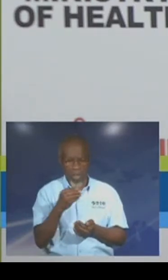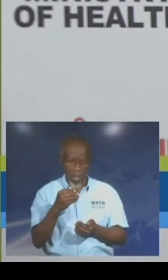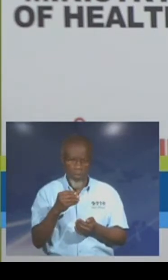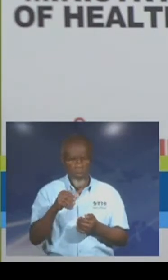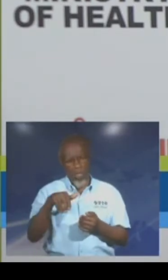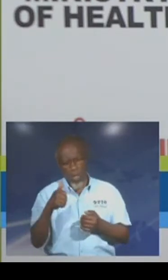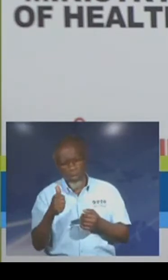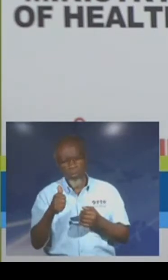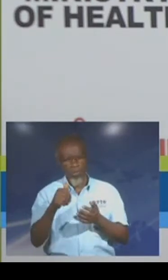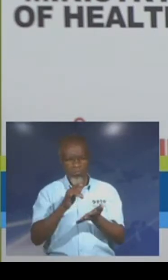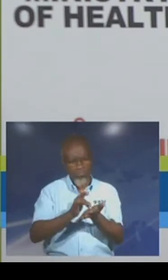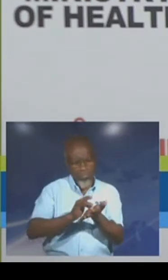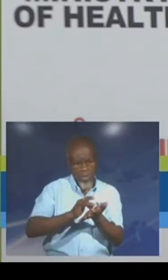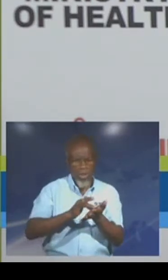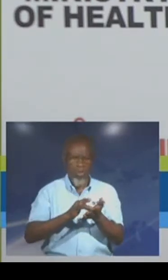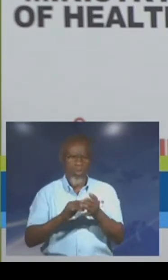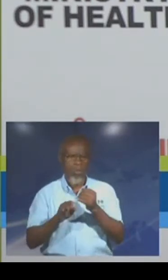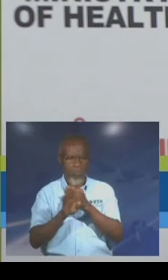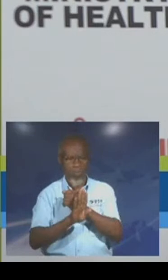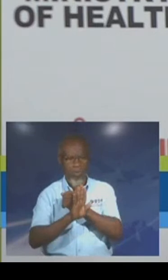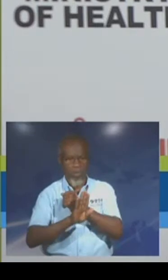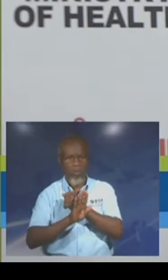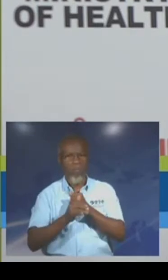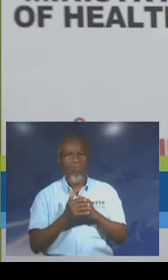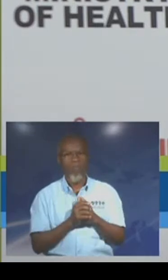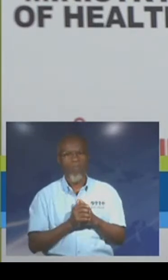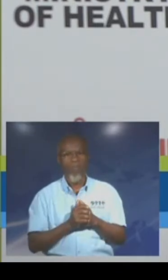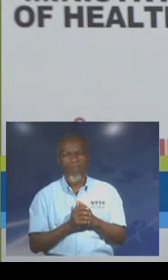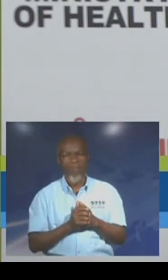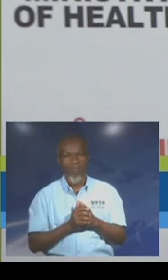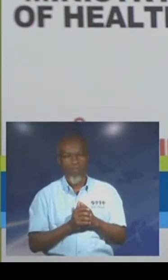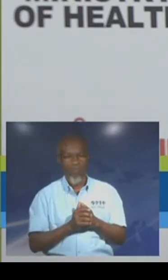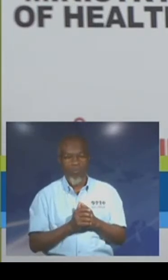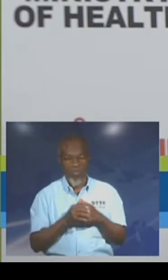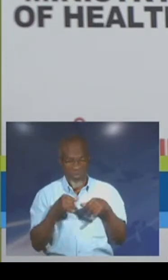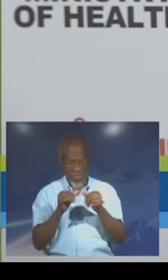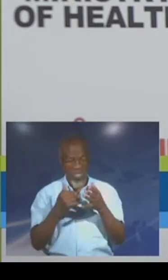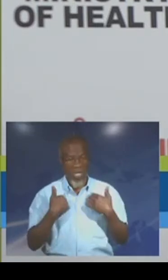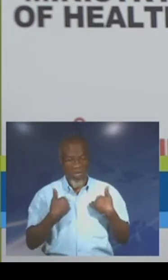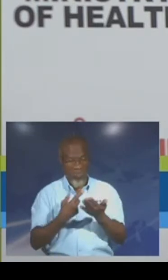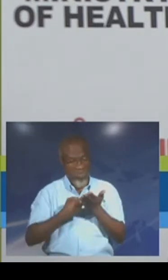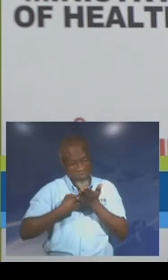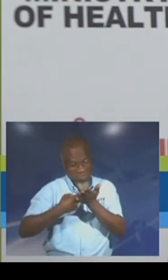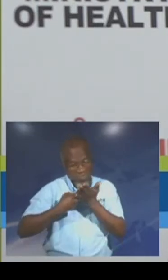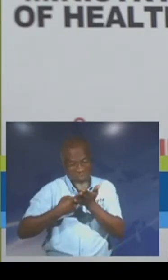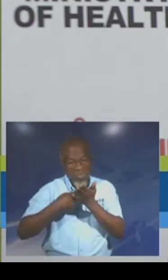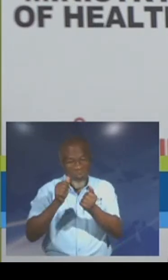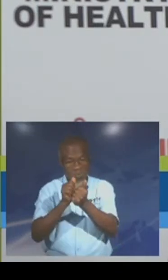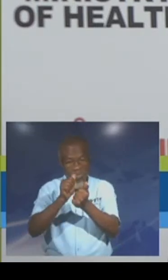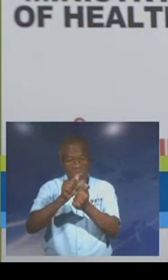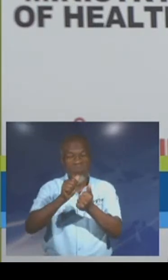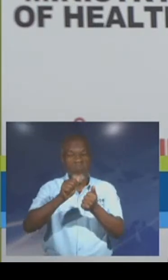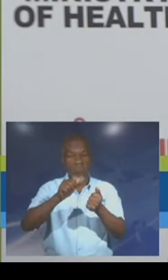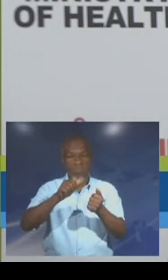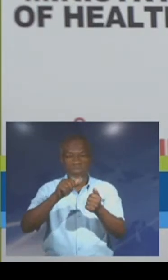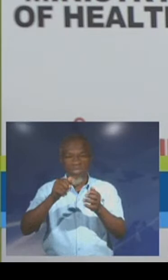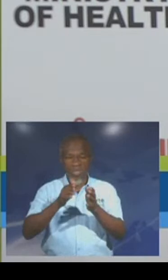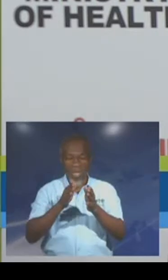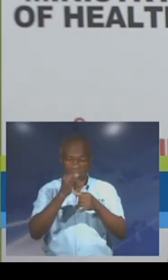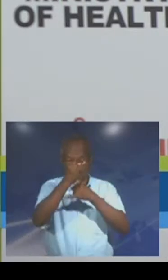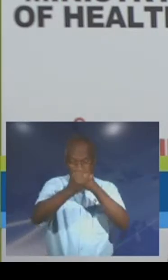we have been talking to all our international agencies to source those. But